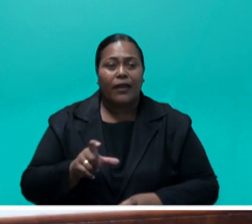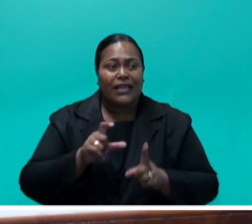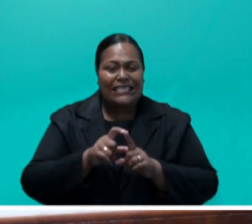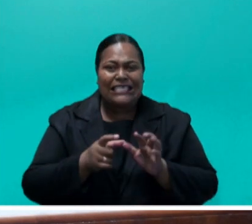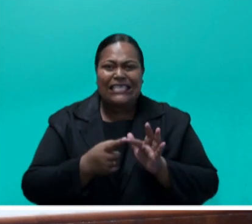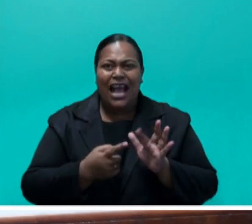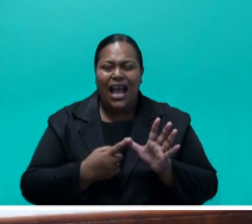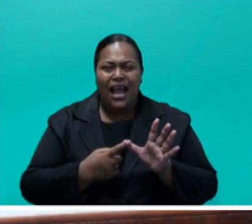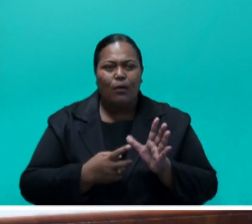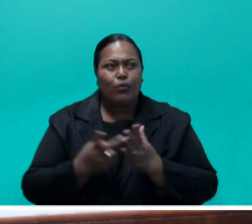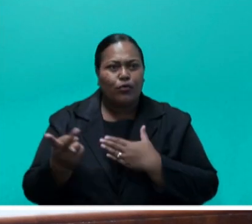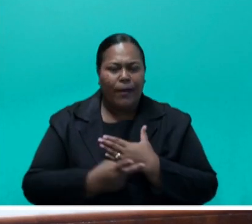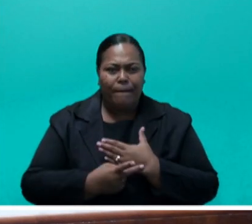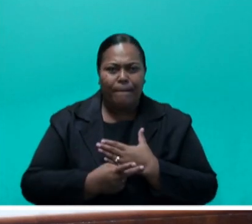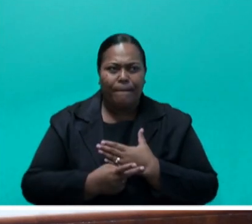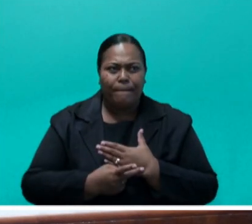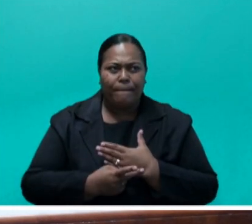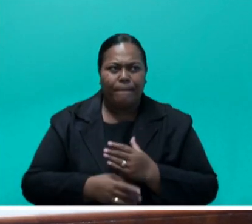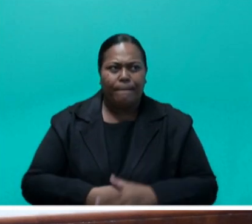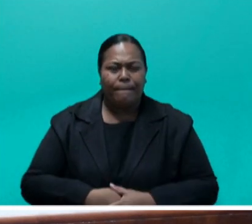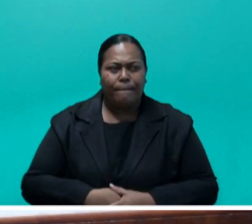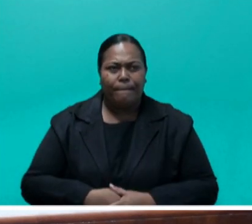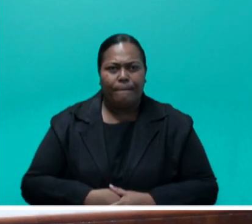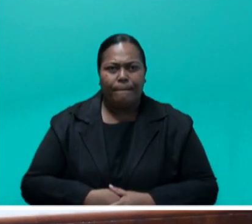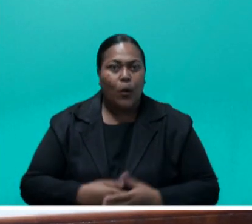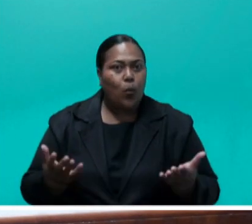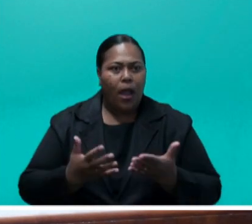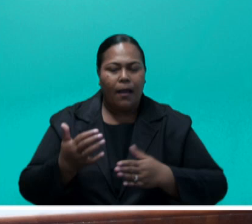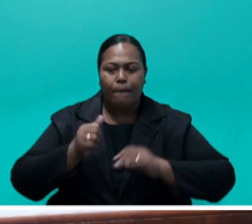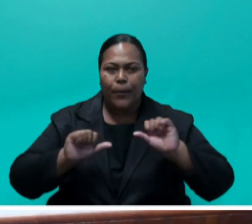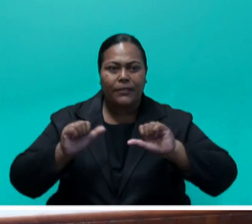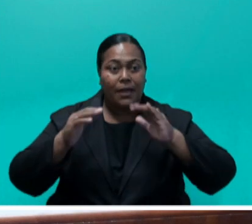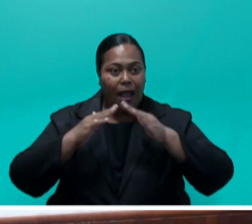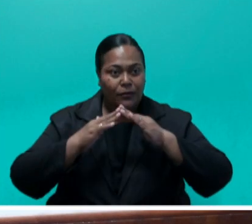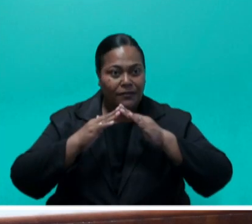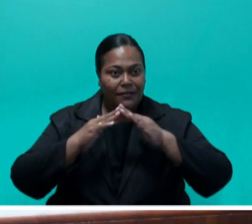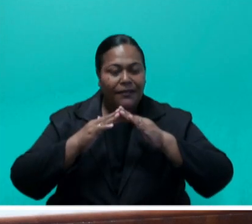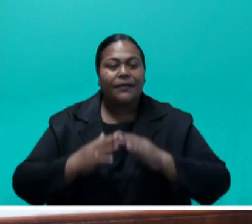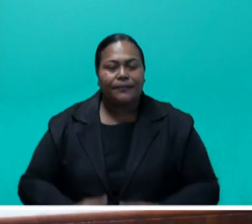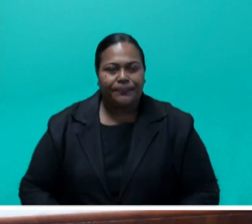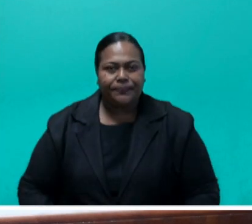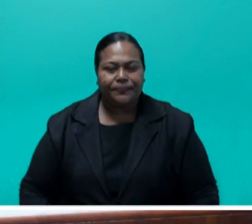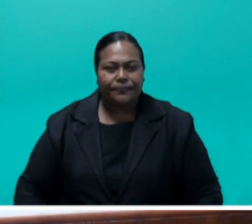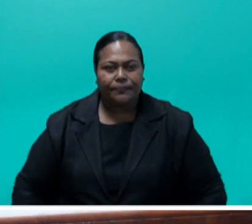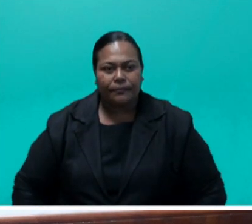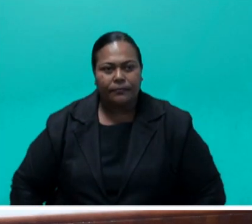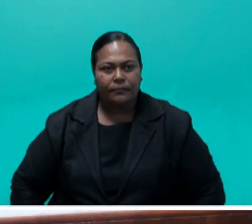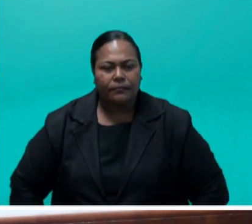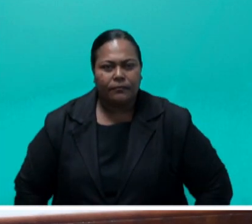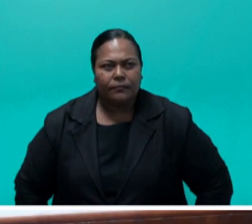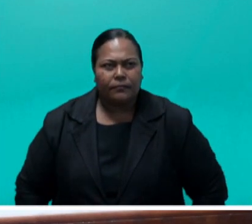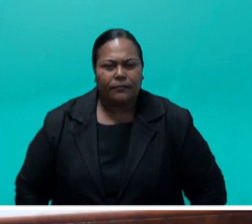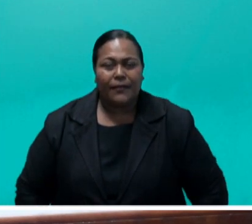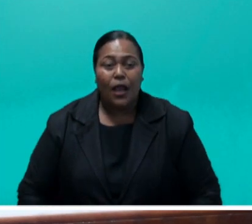Awards program at the State House. The auspicious occasion was officiated by His